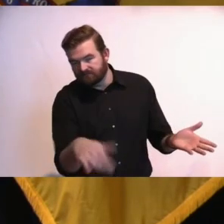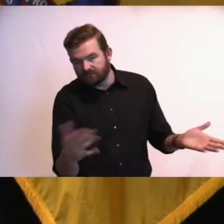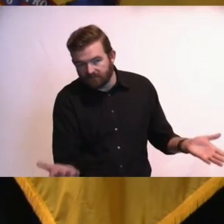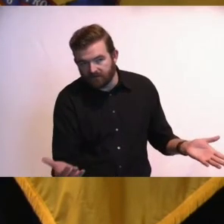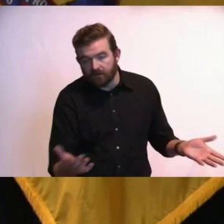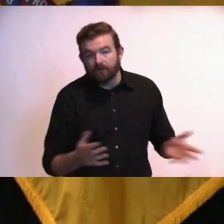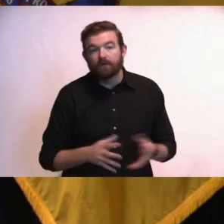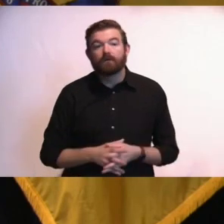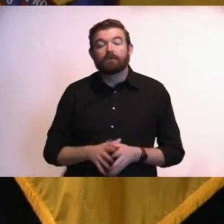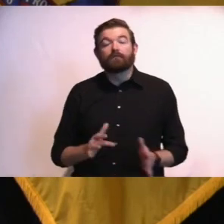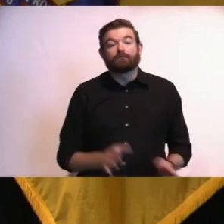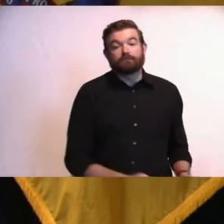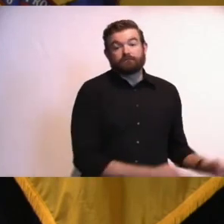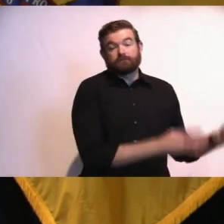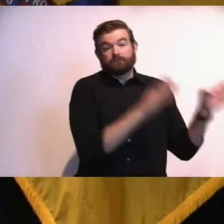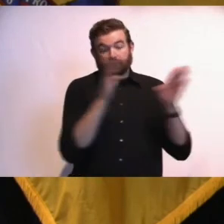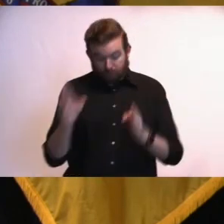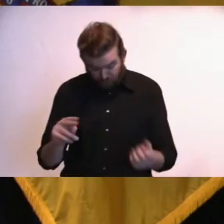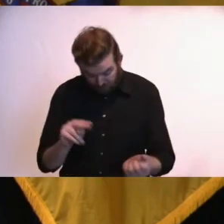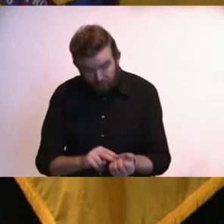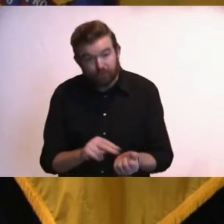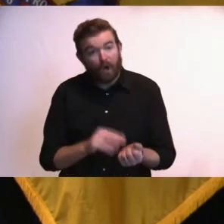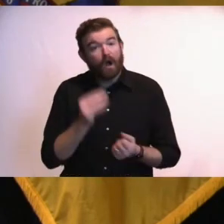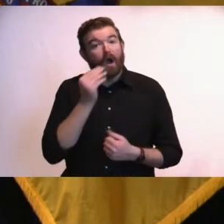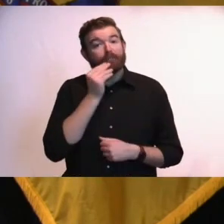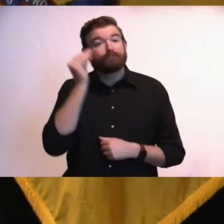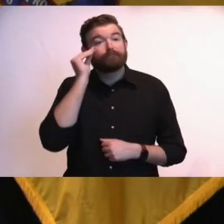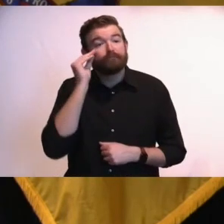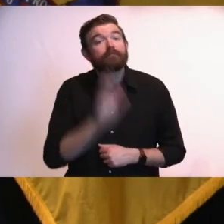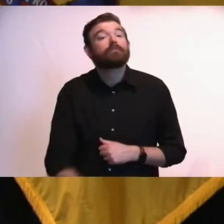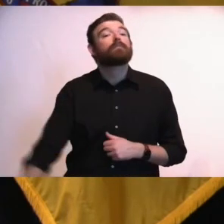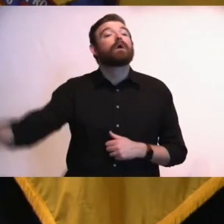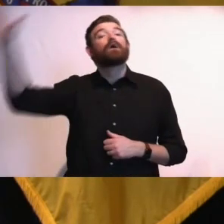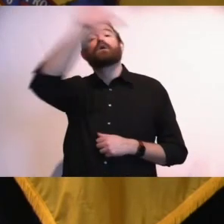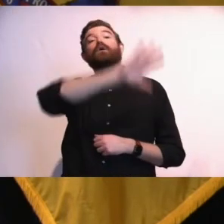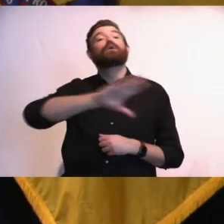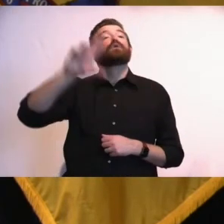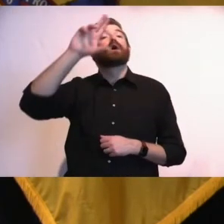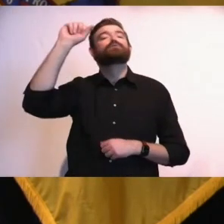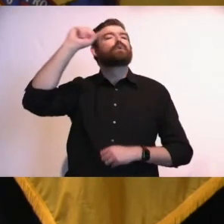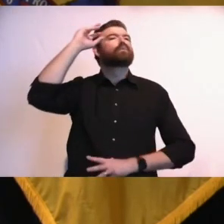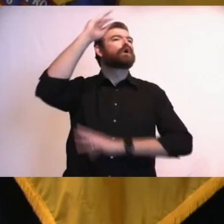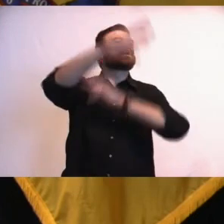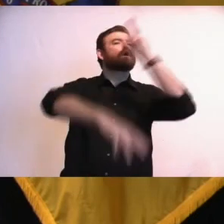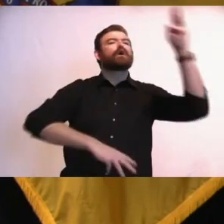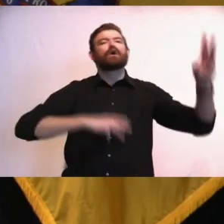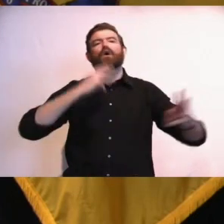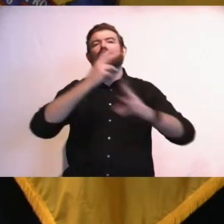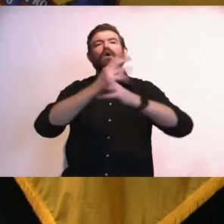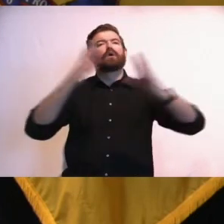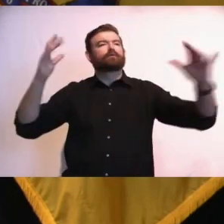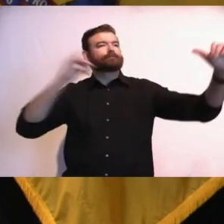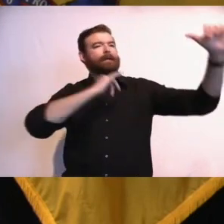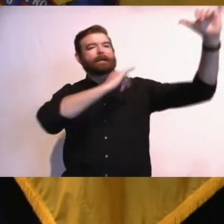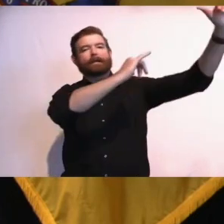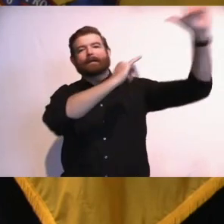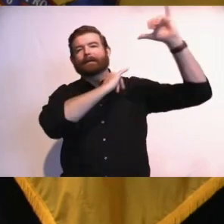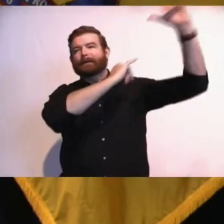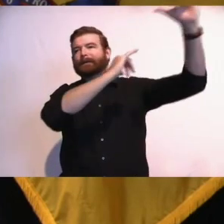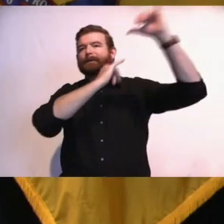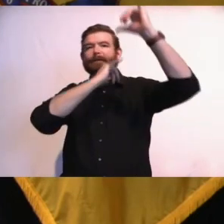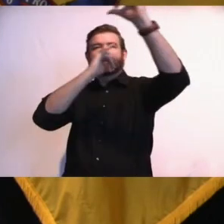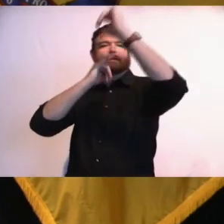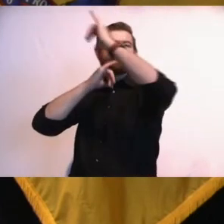care across the United States and around the world, and we're not exempt from that. So you can have you can be putting the